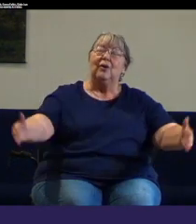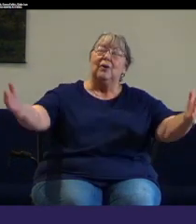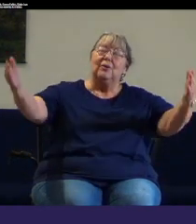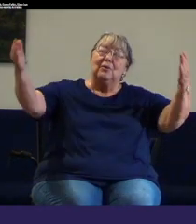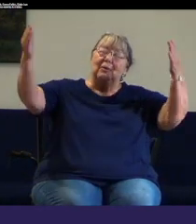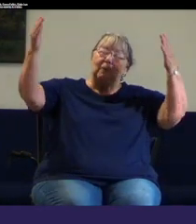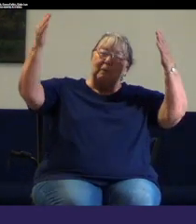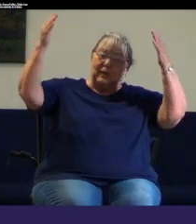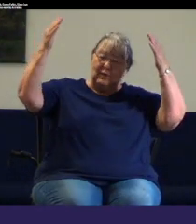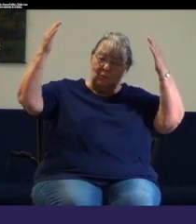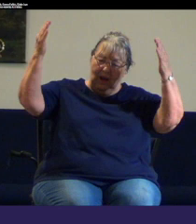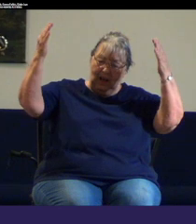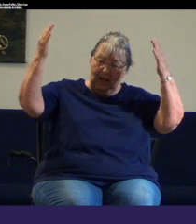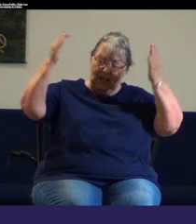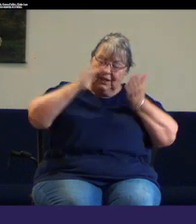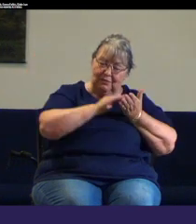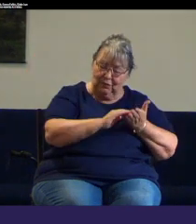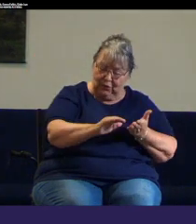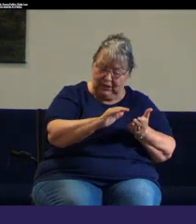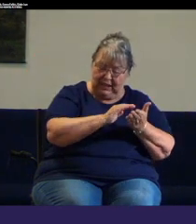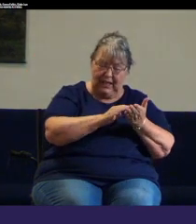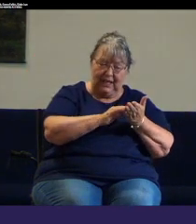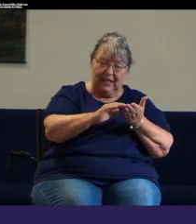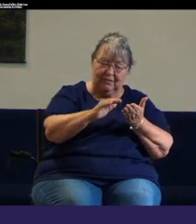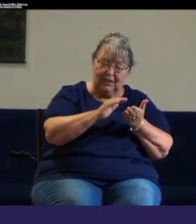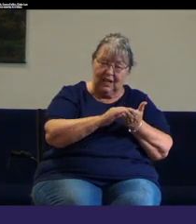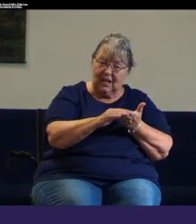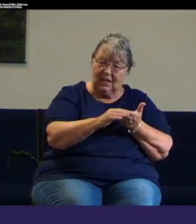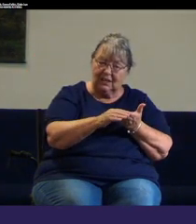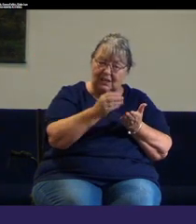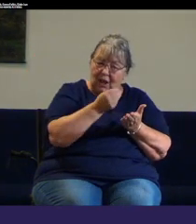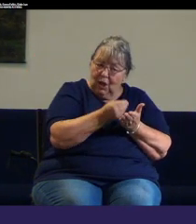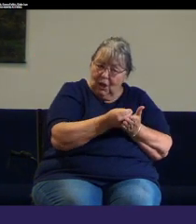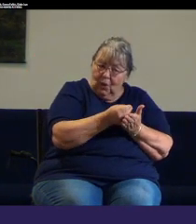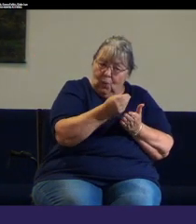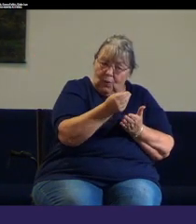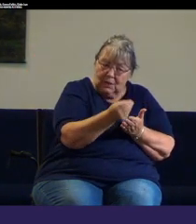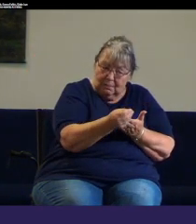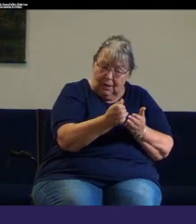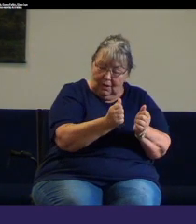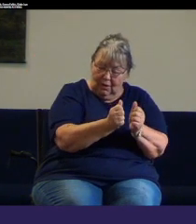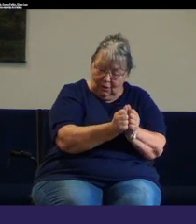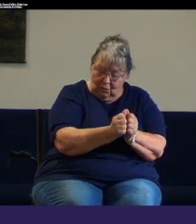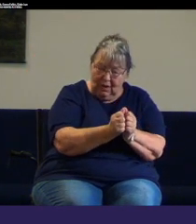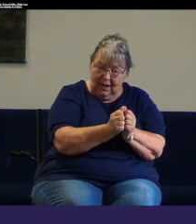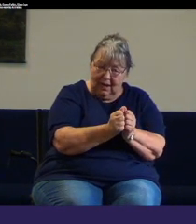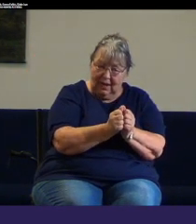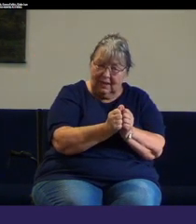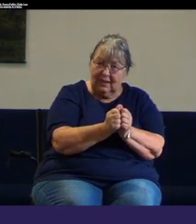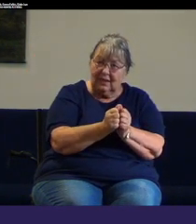are open wide. Forgiveness was bought.